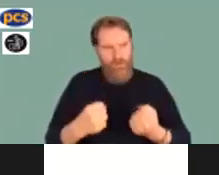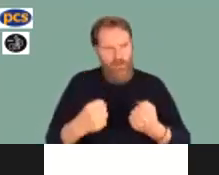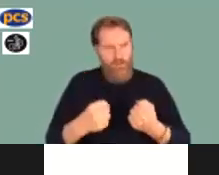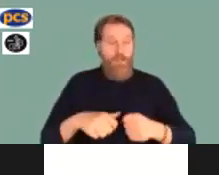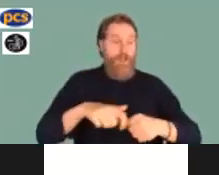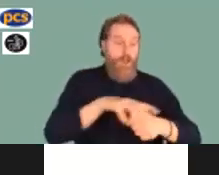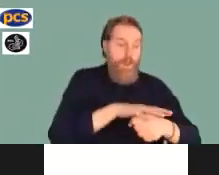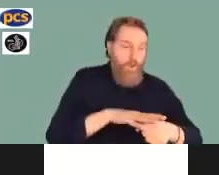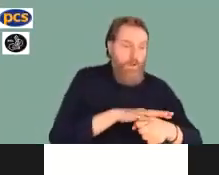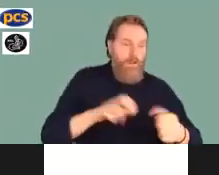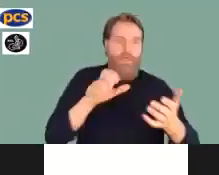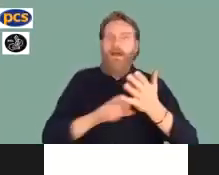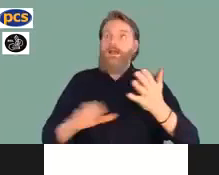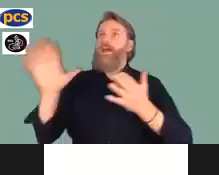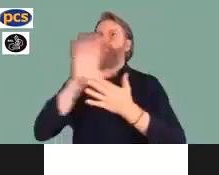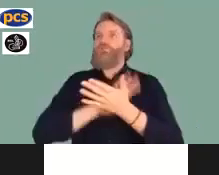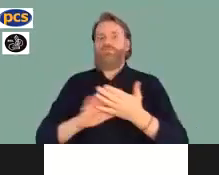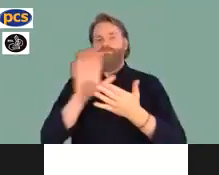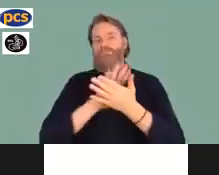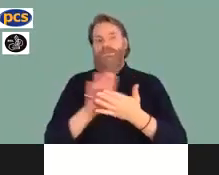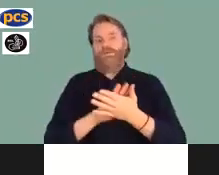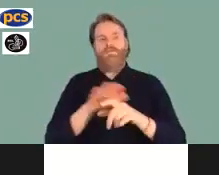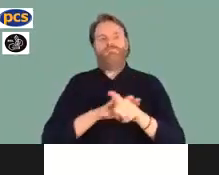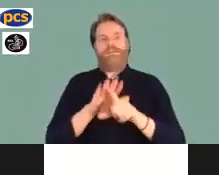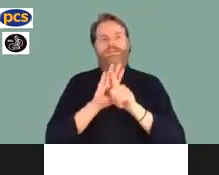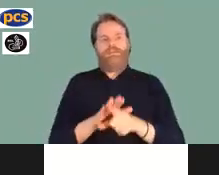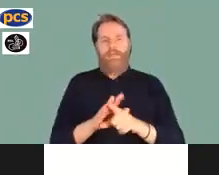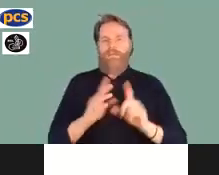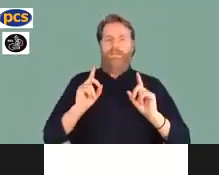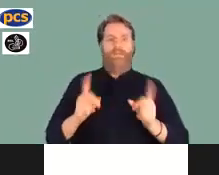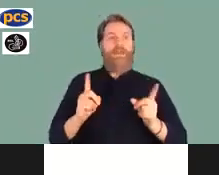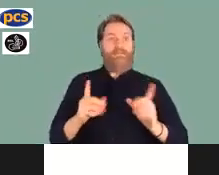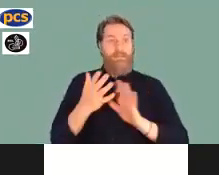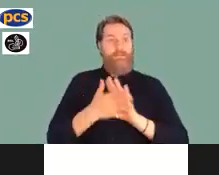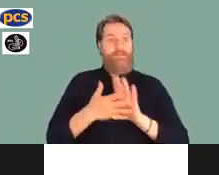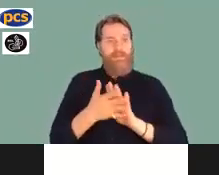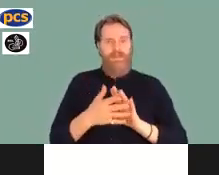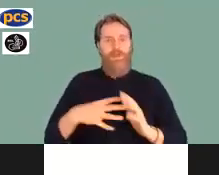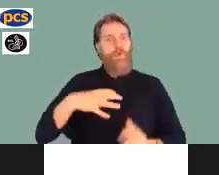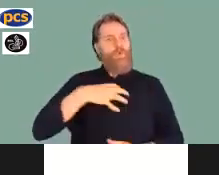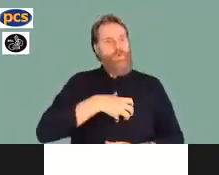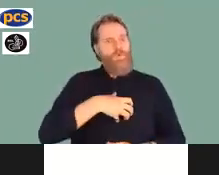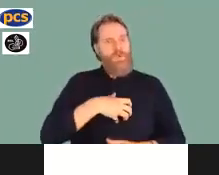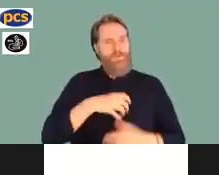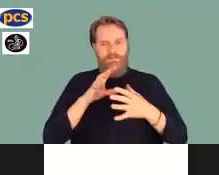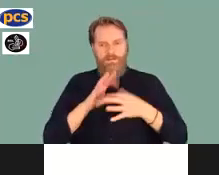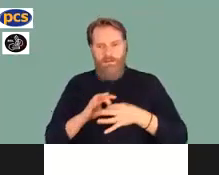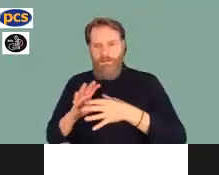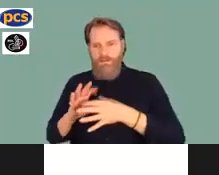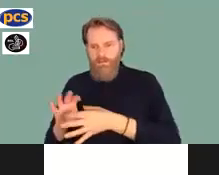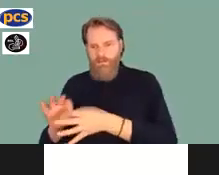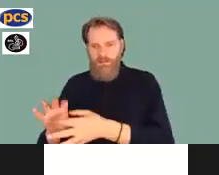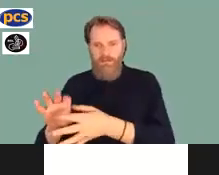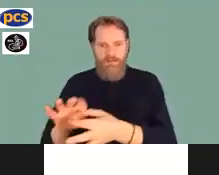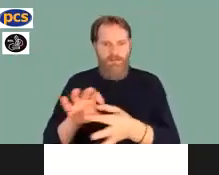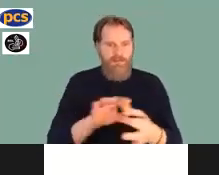to national. And that to me is the way that unions can work together. So we're marking, protesting, but that